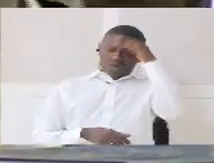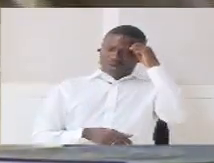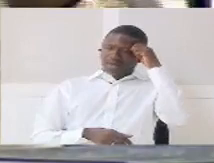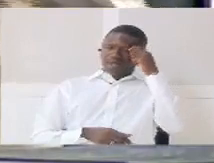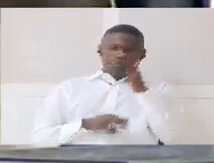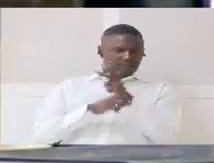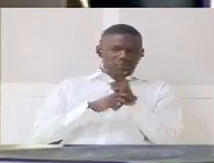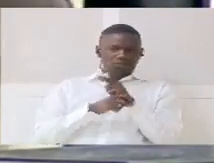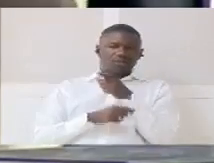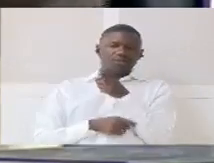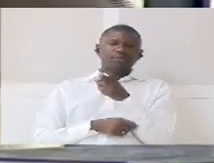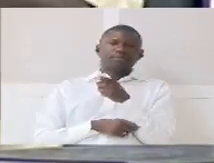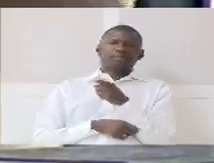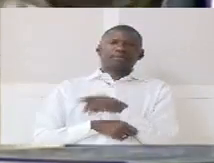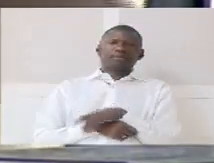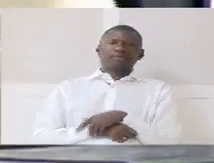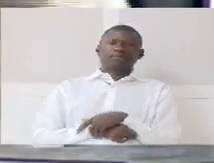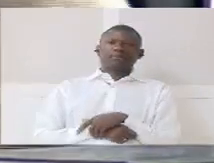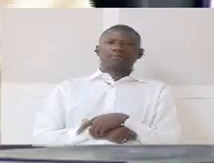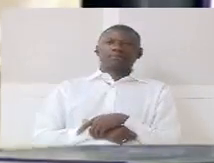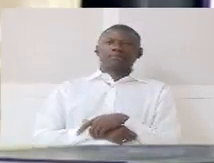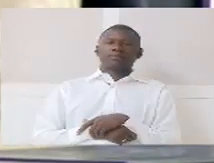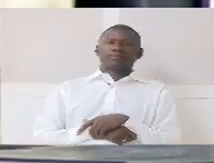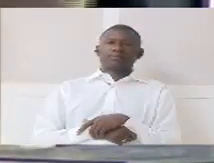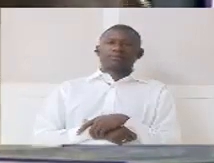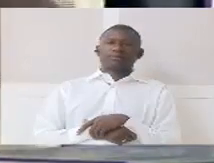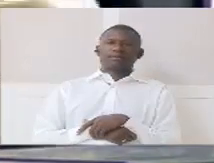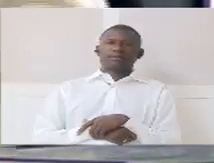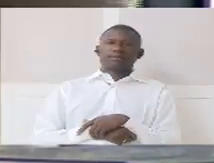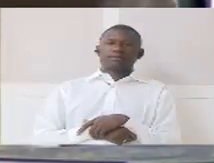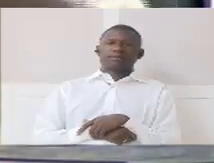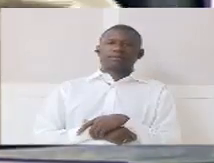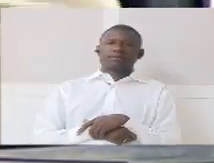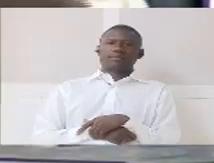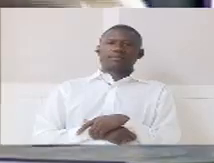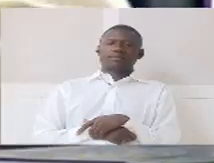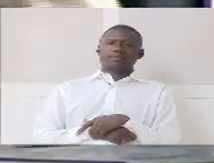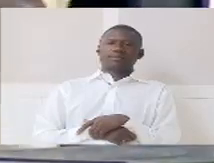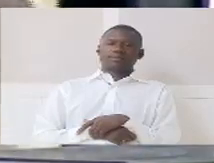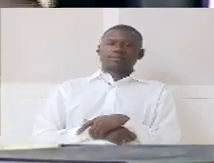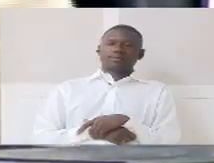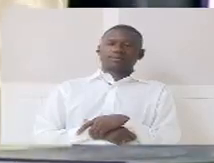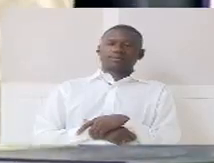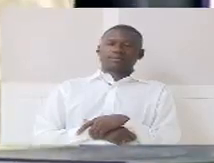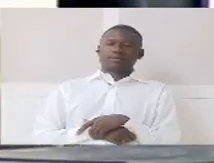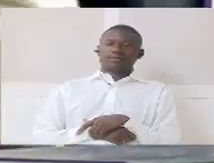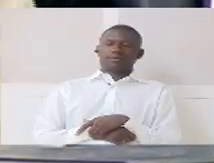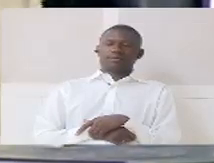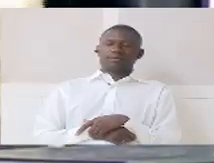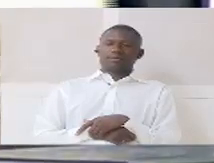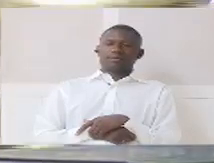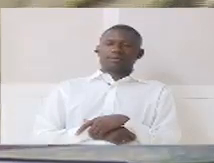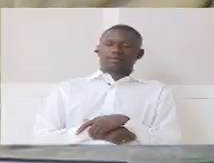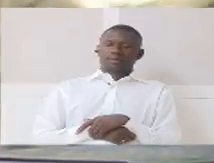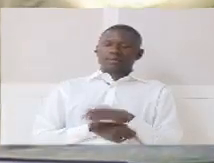And the ojima found biye ni bokol kela mu akarina mu kela na ika confidence shoronto ikembula kuole ikang assign because you trust me shoronna na